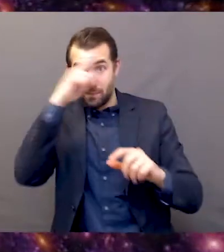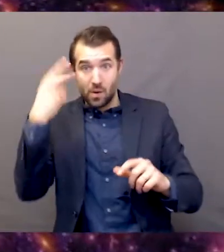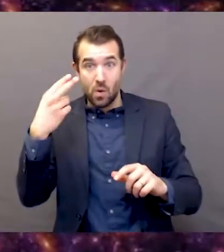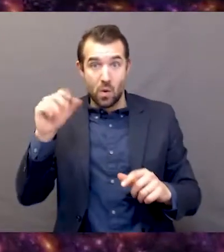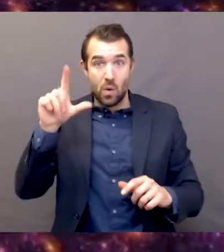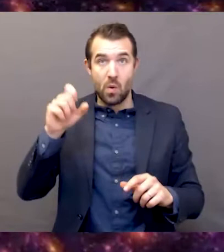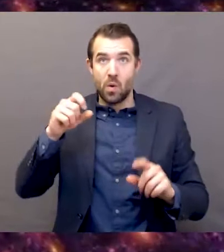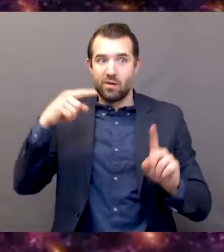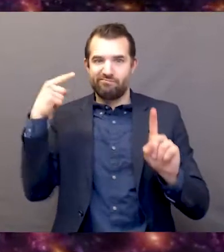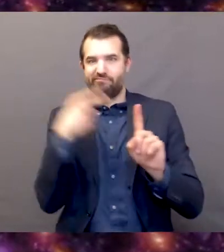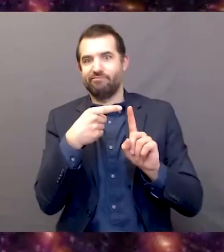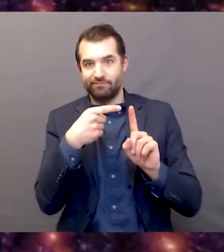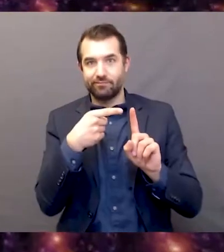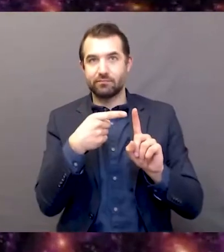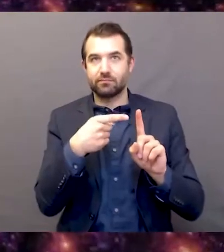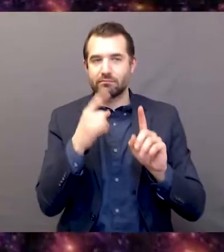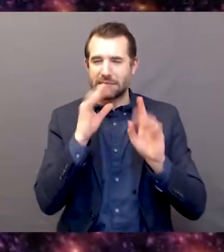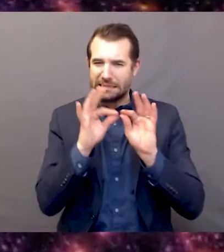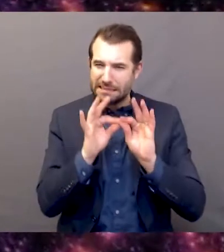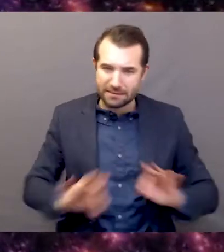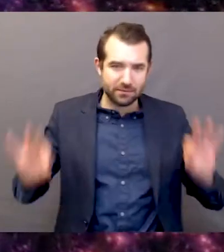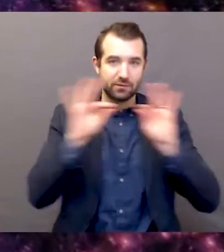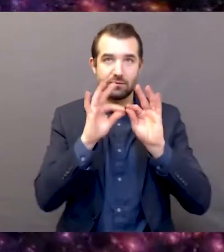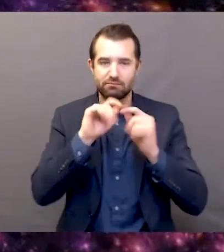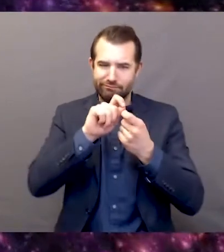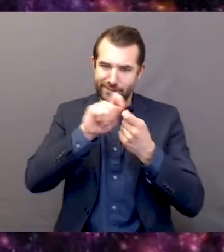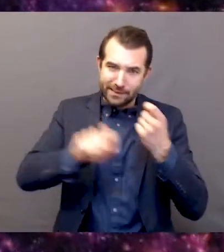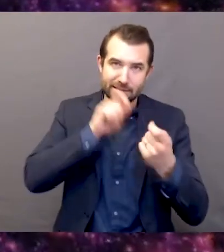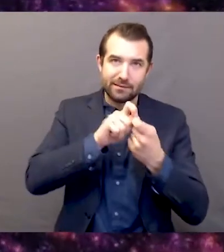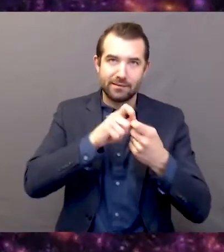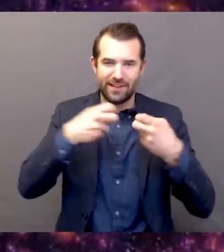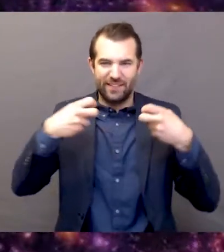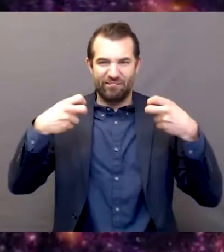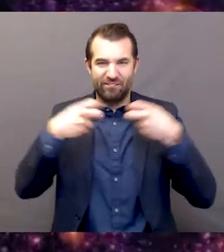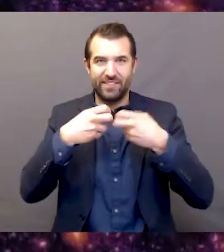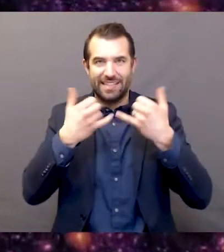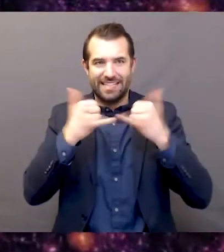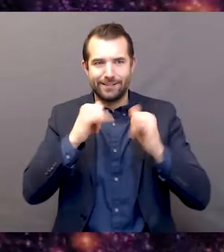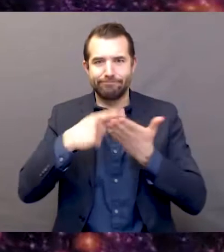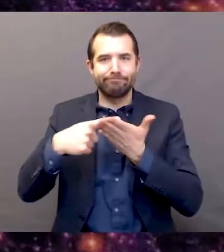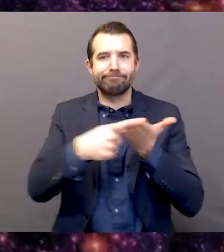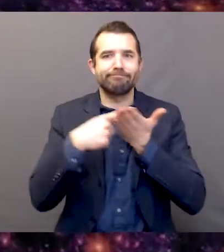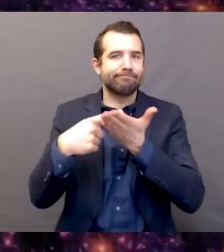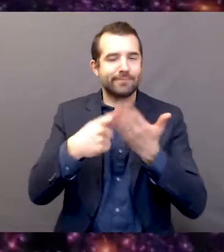to the feedback process. The detailed physics is still debated. The shocks and bubbles are likely important.